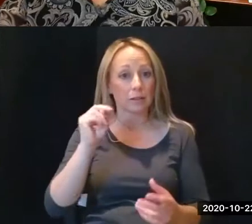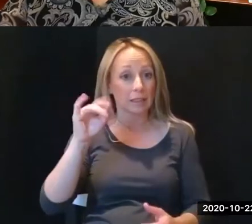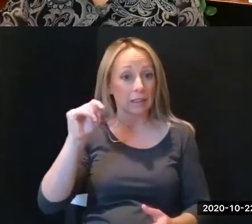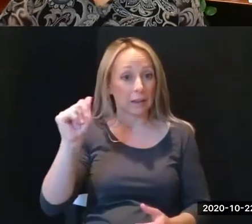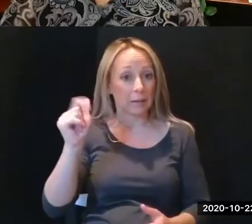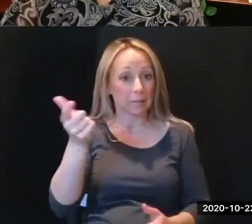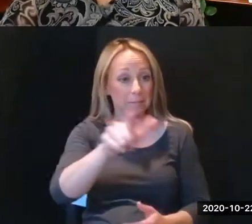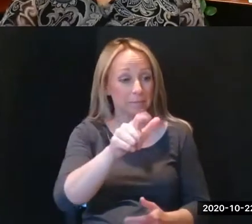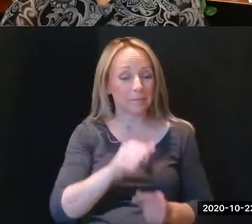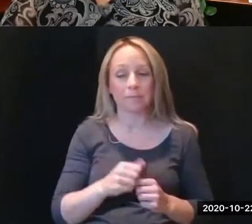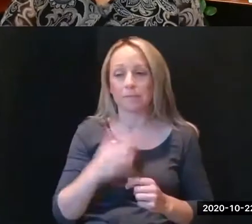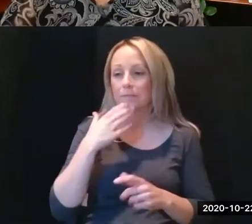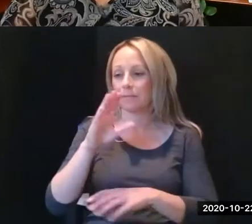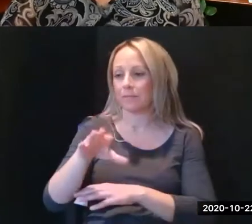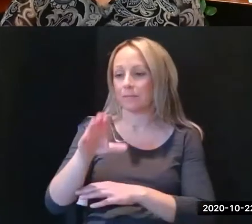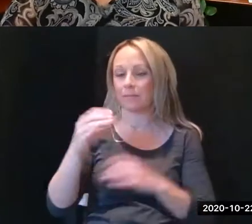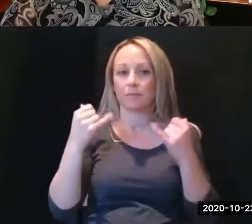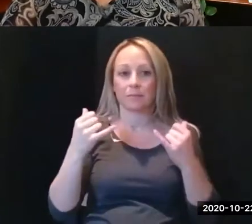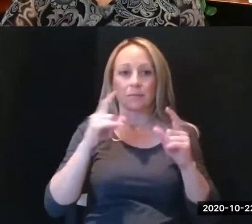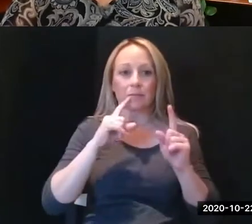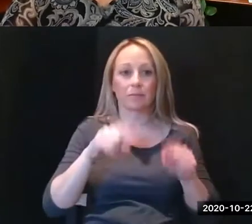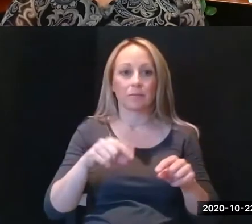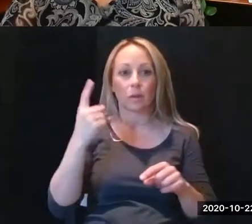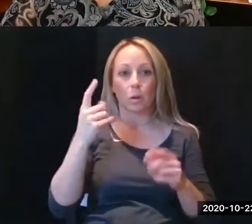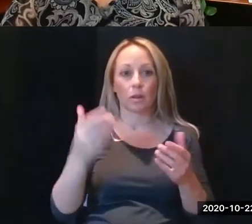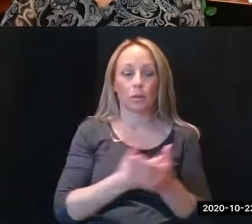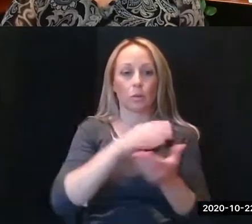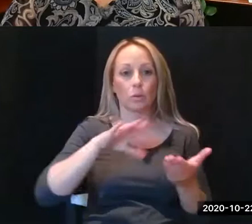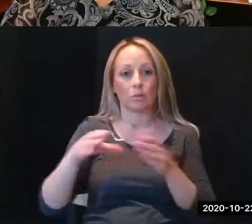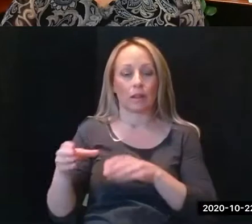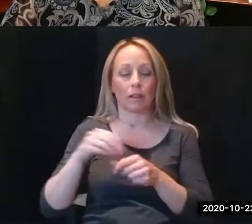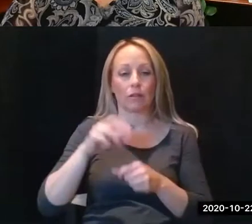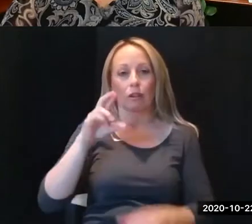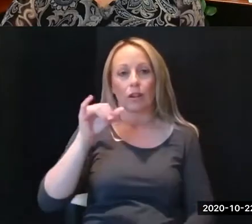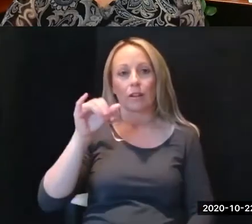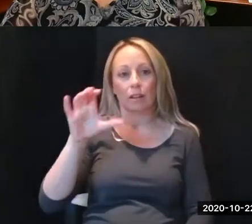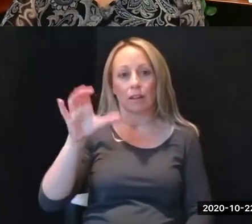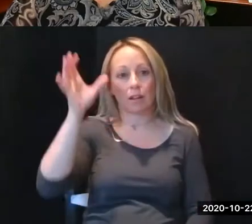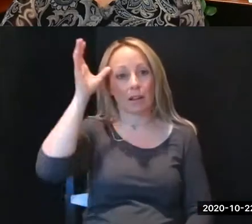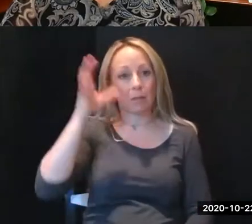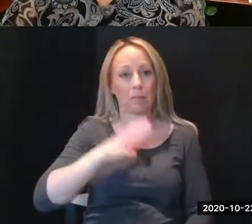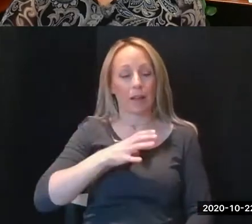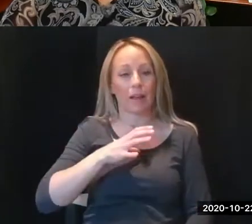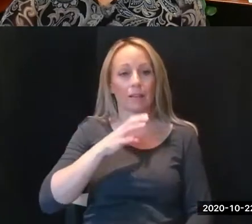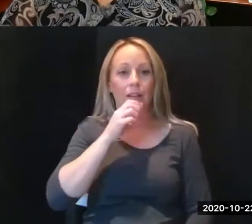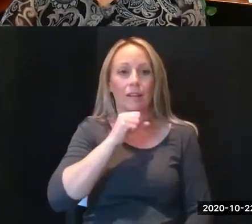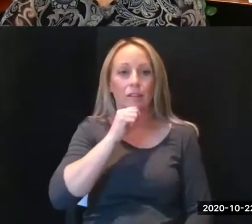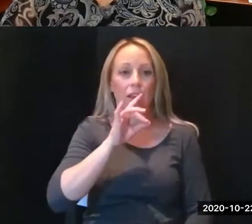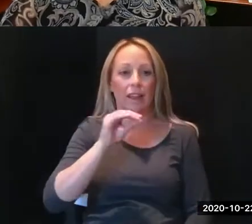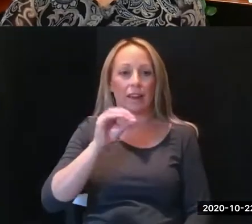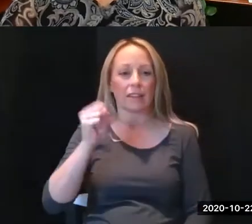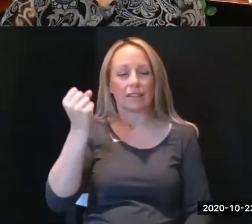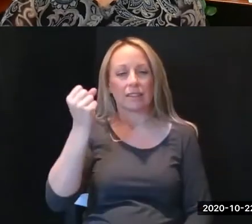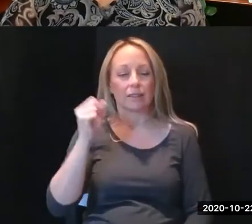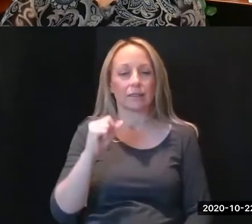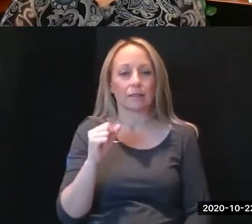Good afternoon. Today we are reporting one new death in Rock Island County of a man in his 80s who